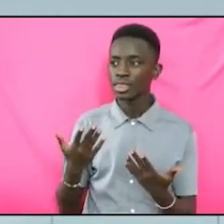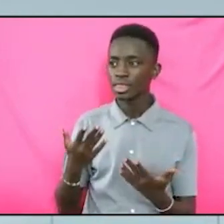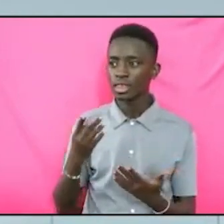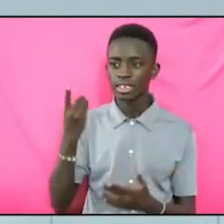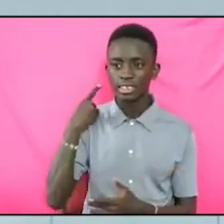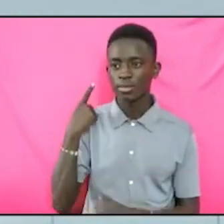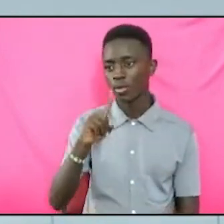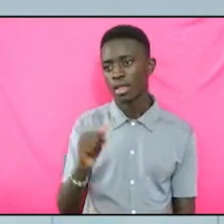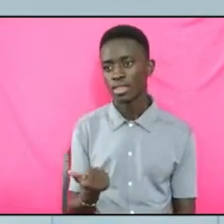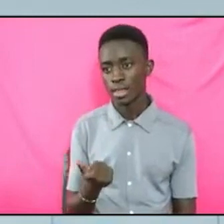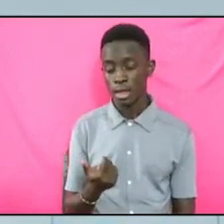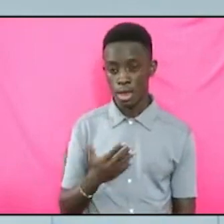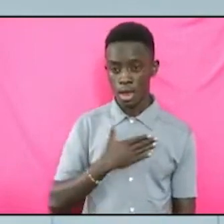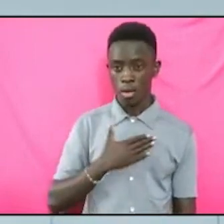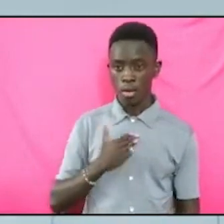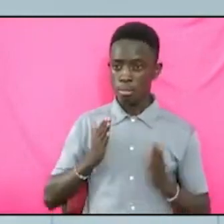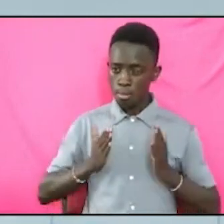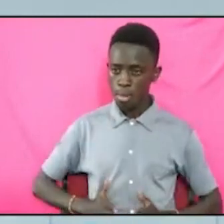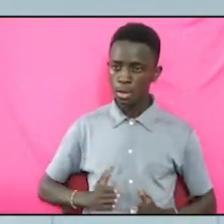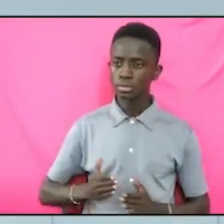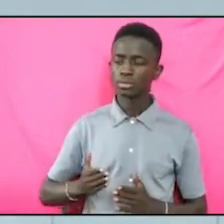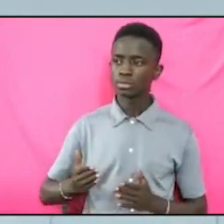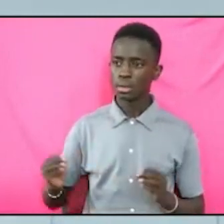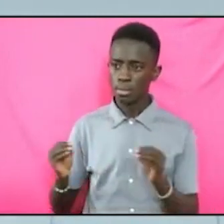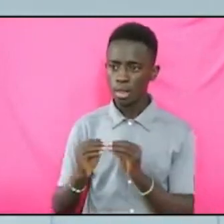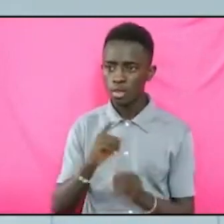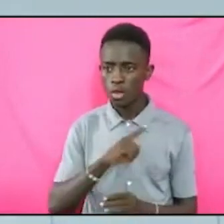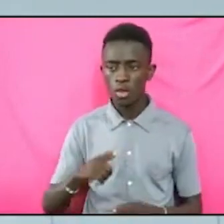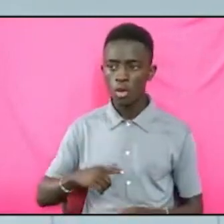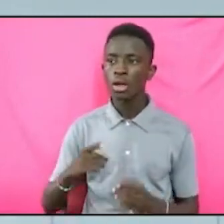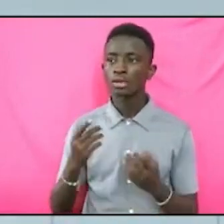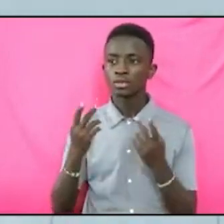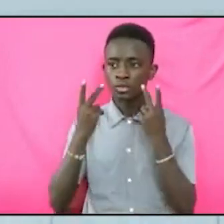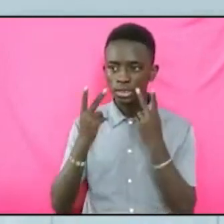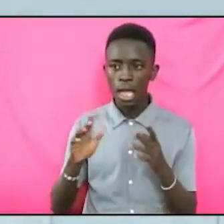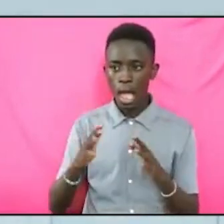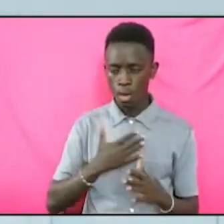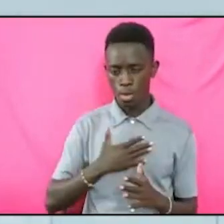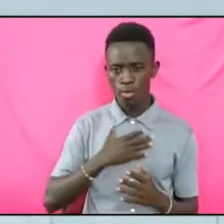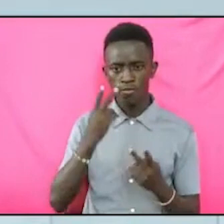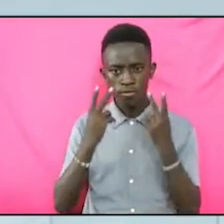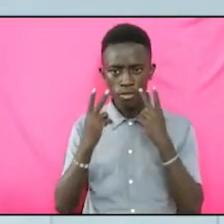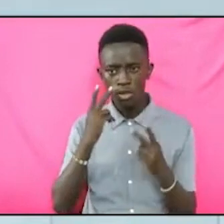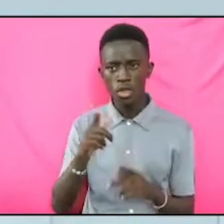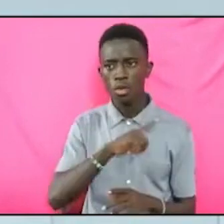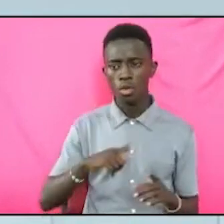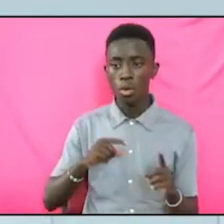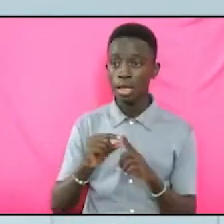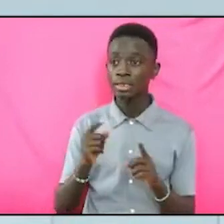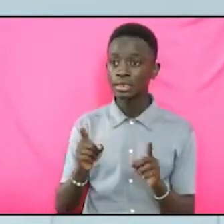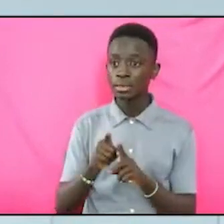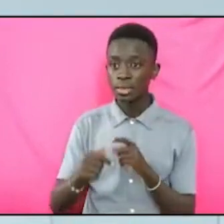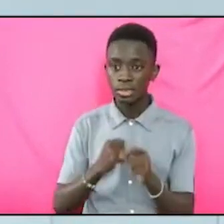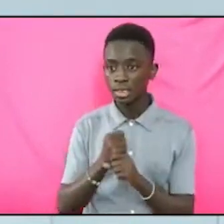Our personal encounter with the Lord changes how we view the lost world. This young girl said, I wish my